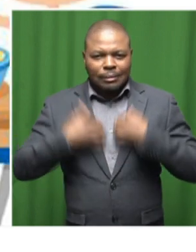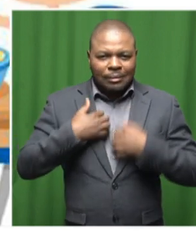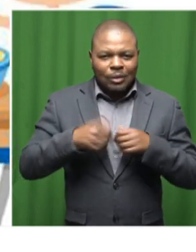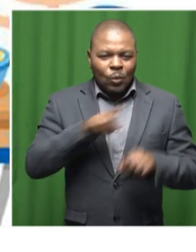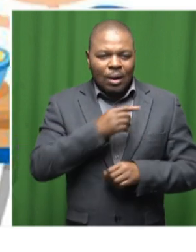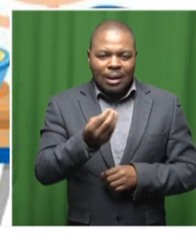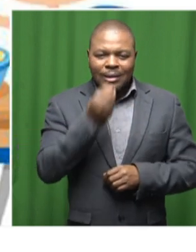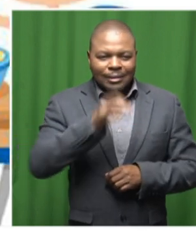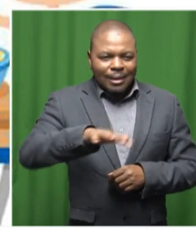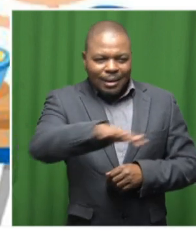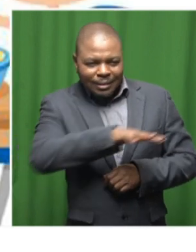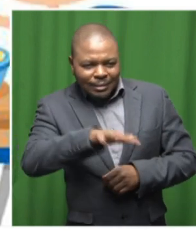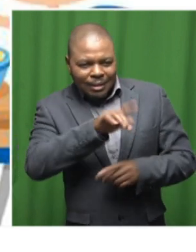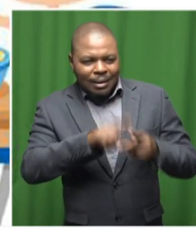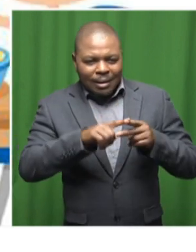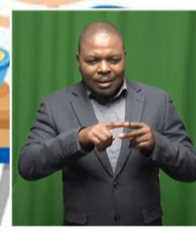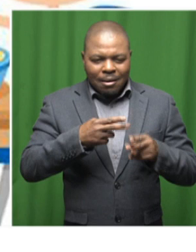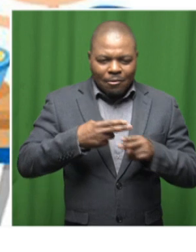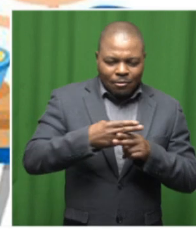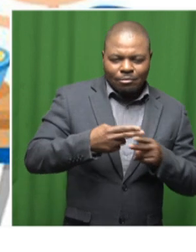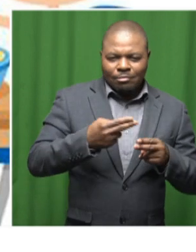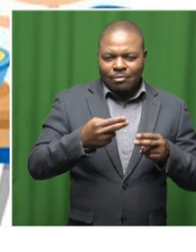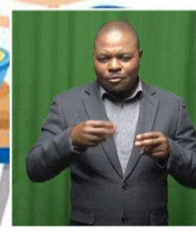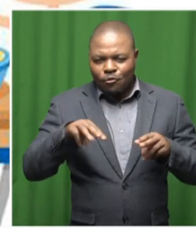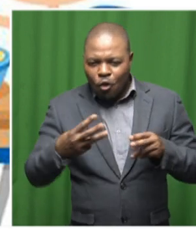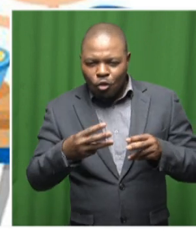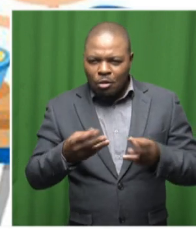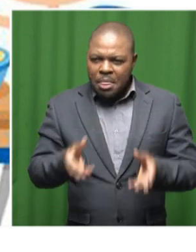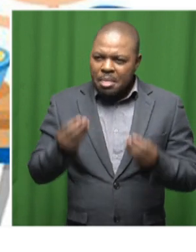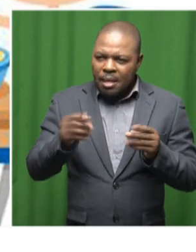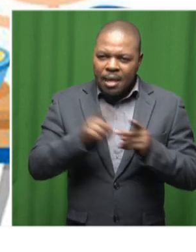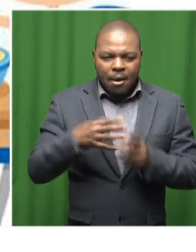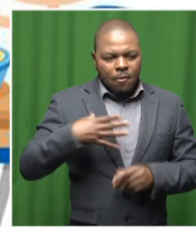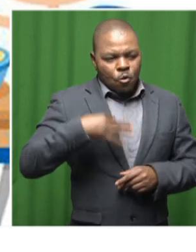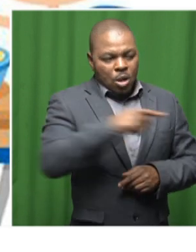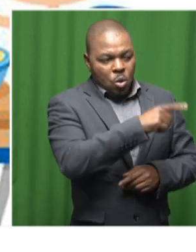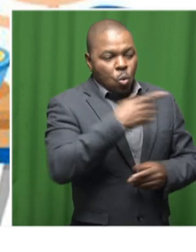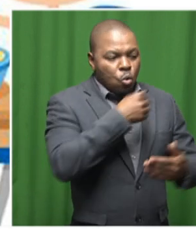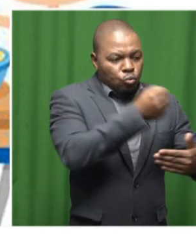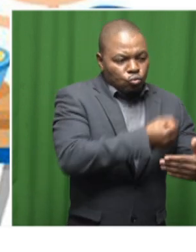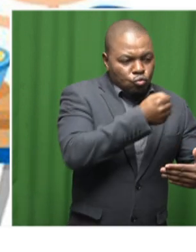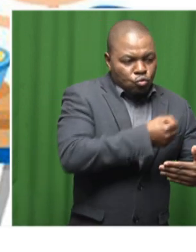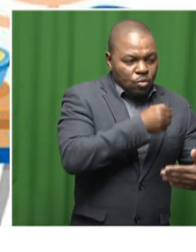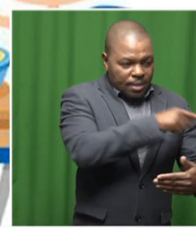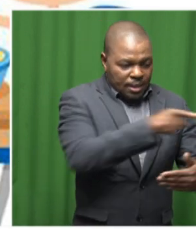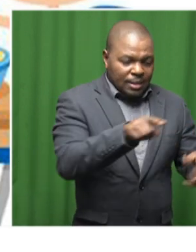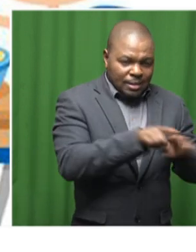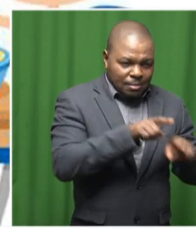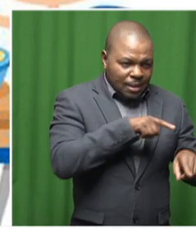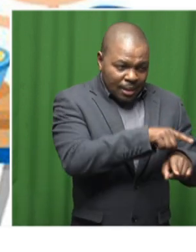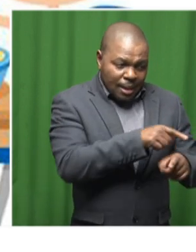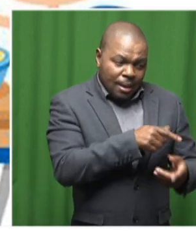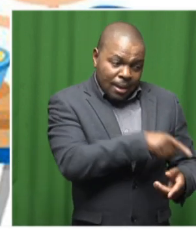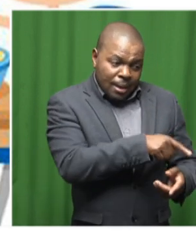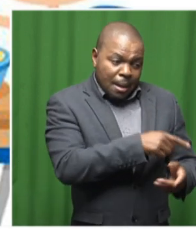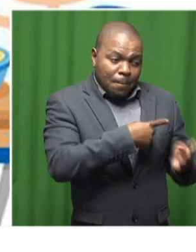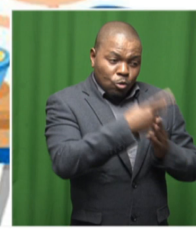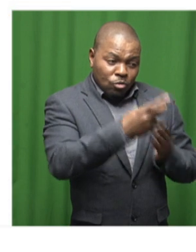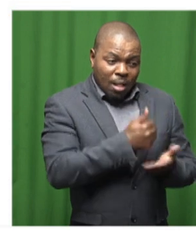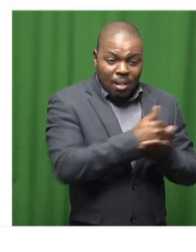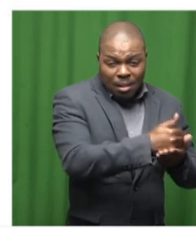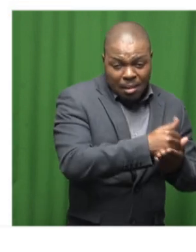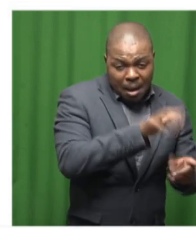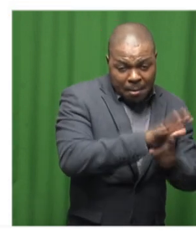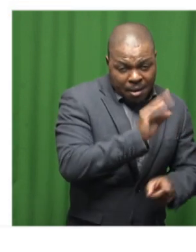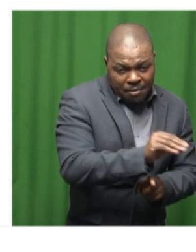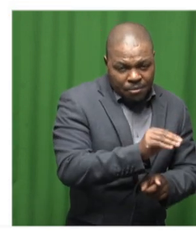about having their utensils, and the volunteers that are cooking for the kids? You know, are they finding it impactful? Is it working? What do we need